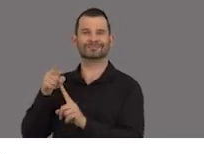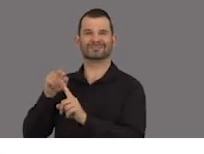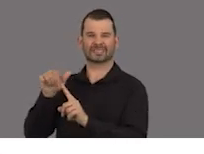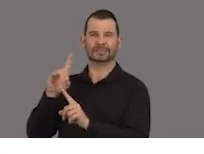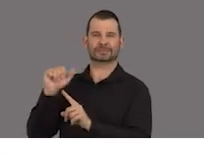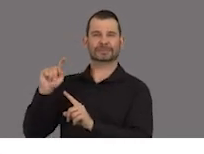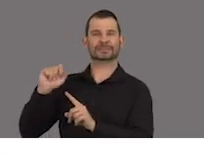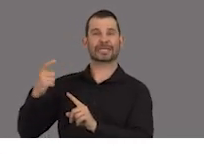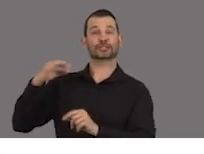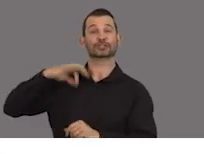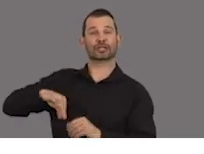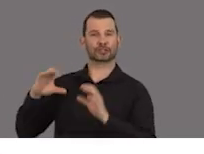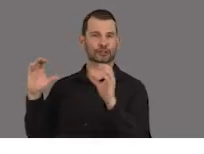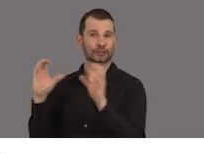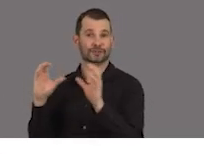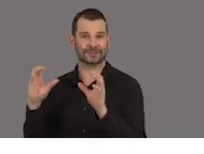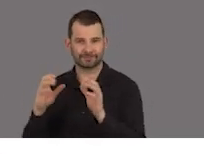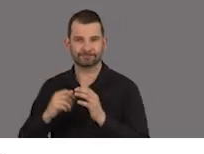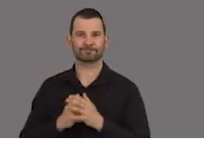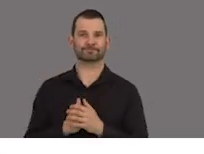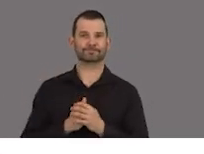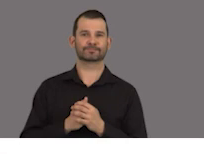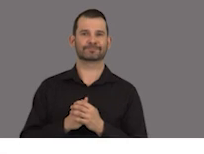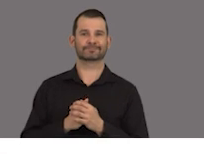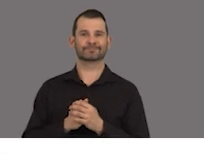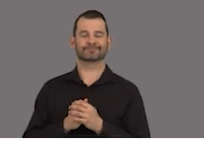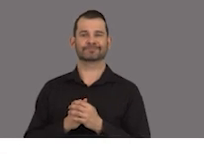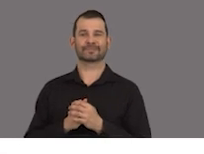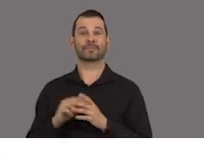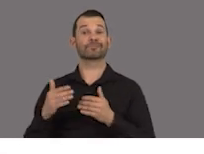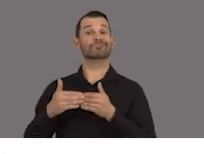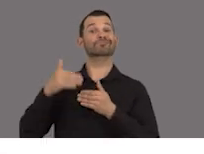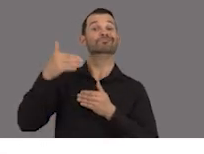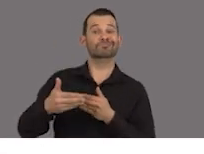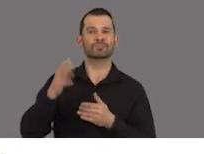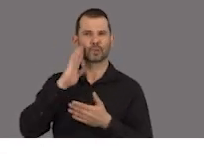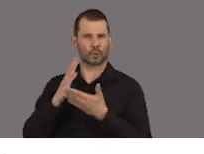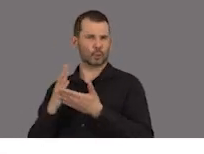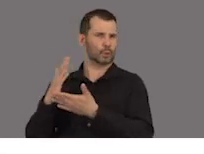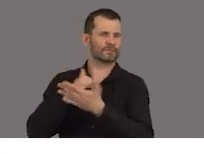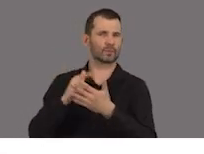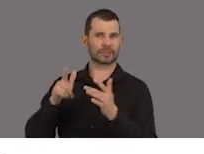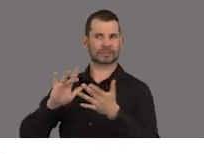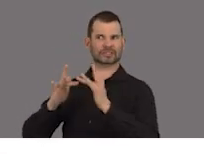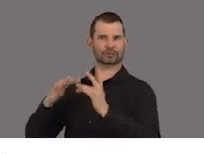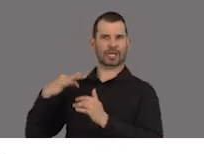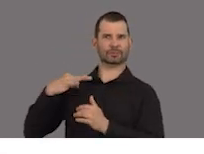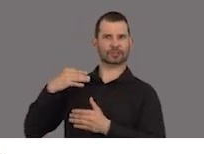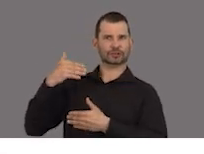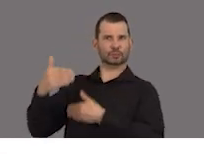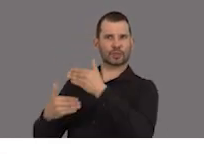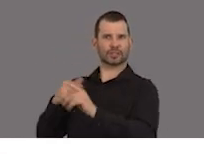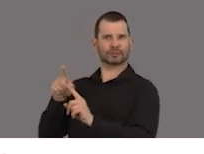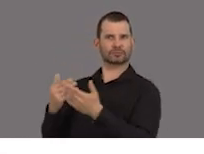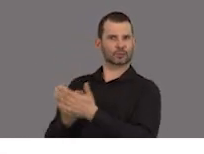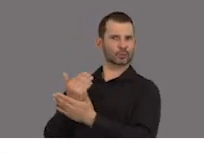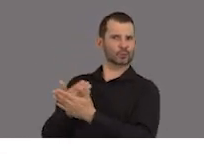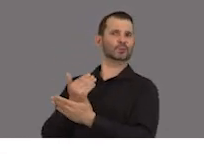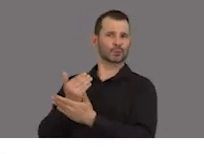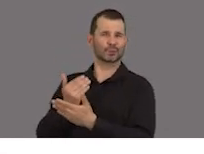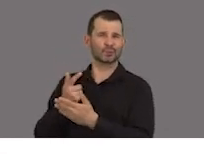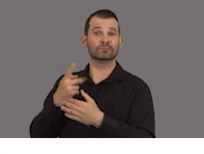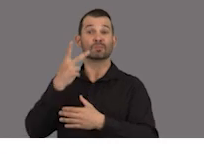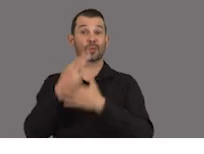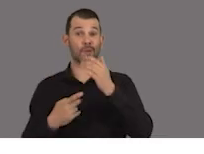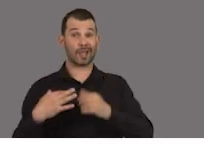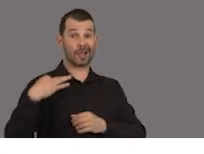Form T2201, Disability Tax Credit Certificate. Then, we will review the digital